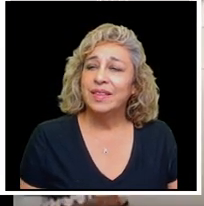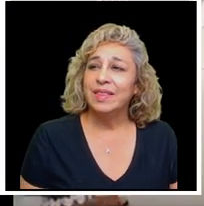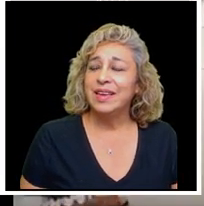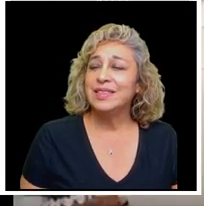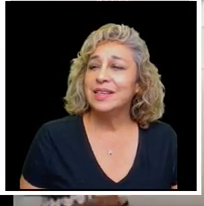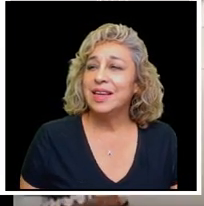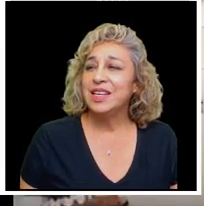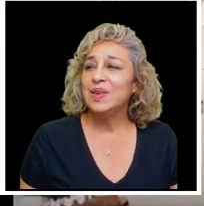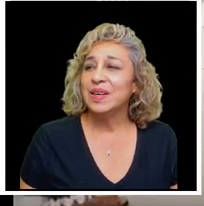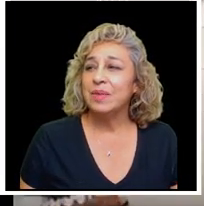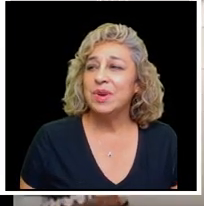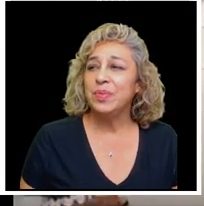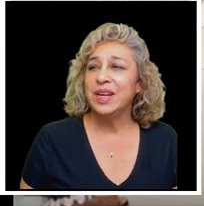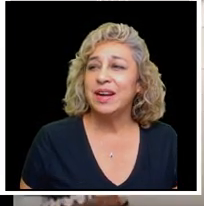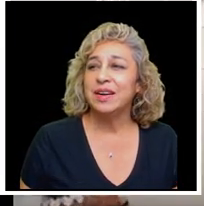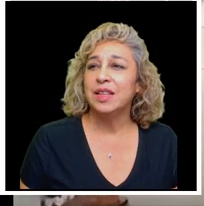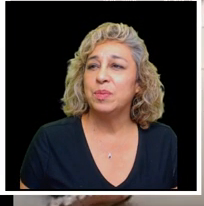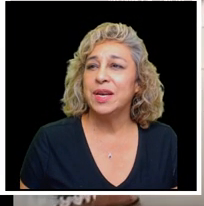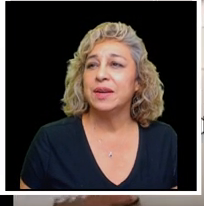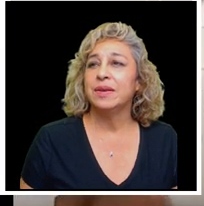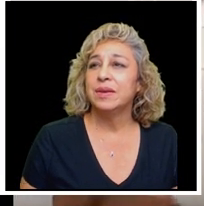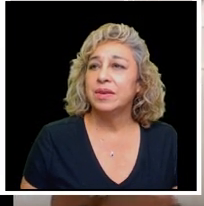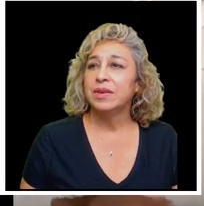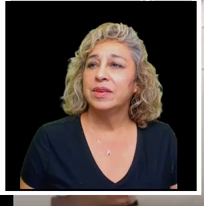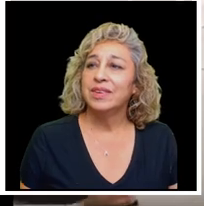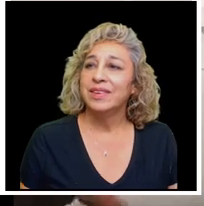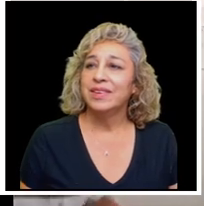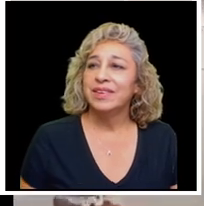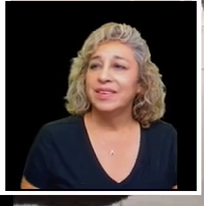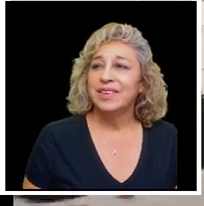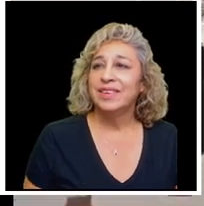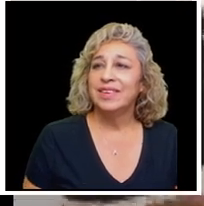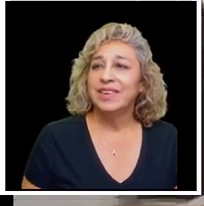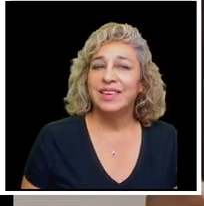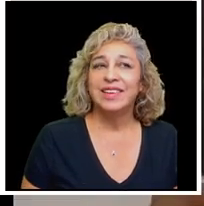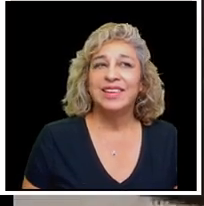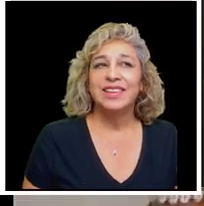things that they do look I'm gonna put it on a little bit Oh